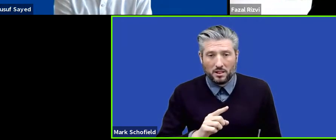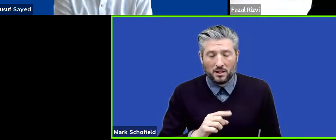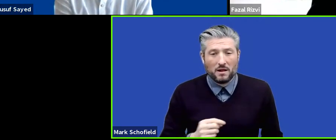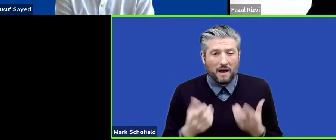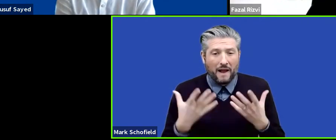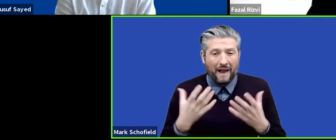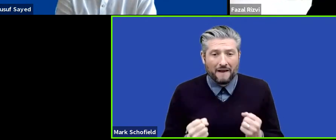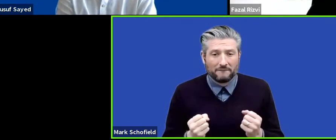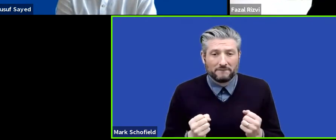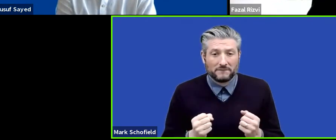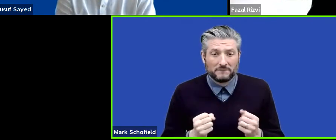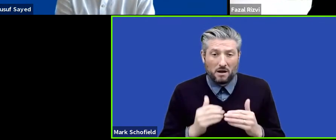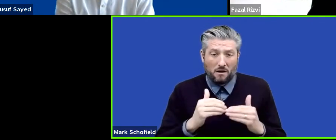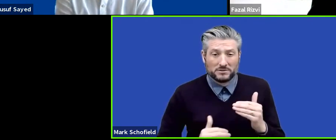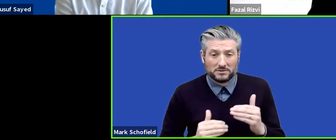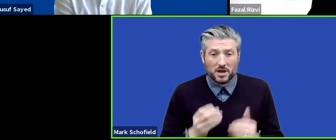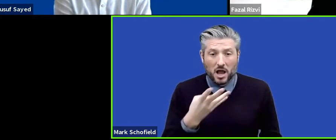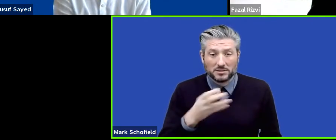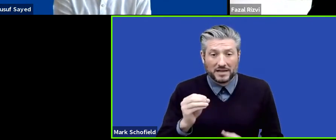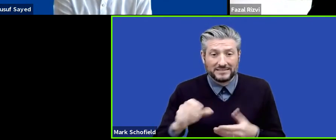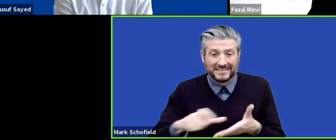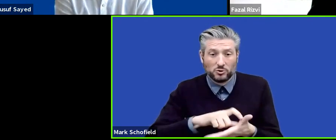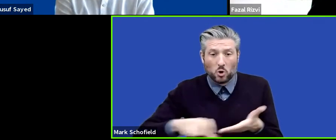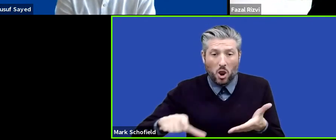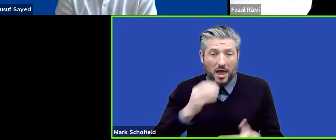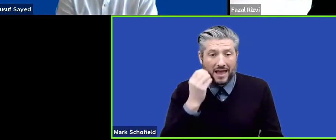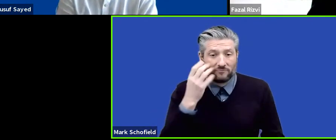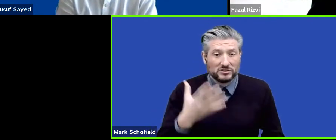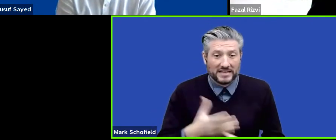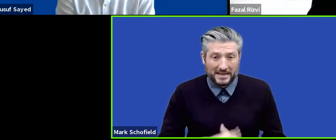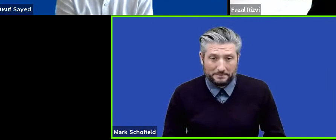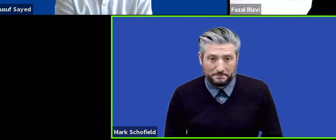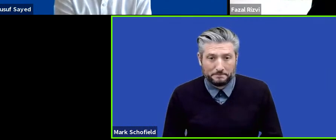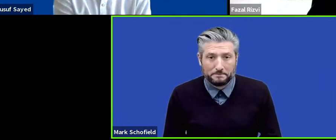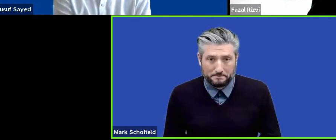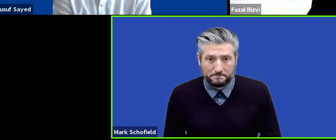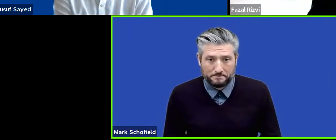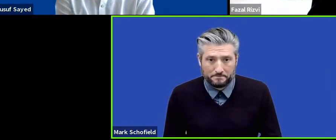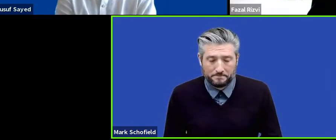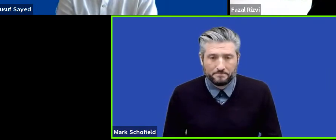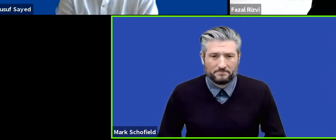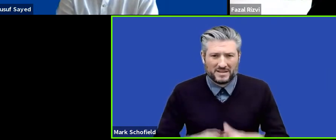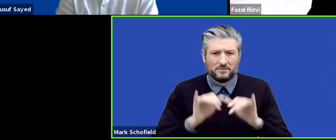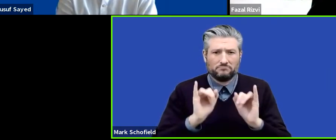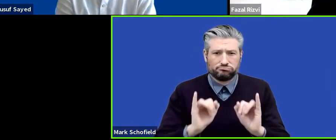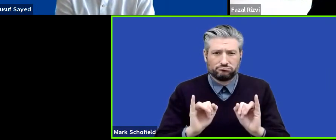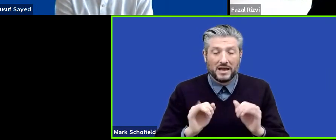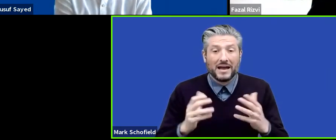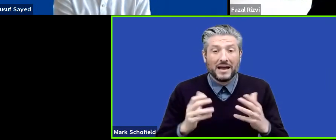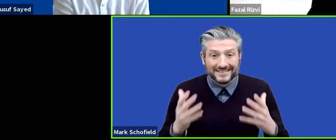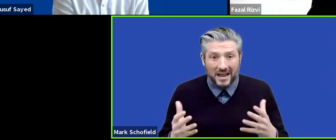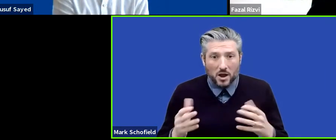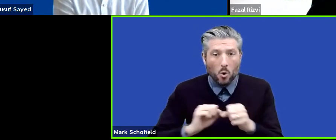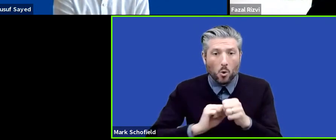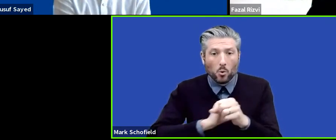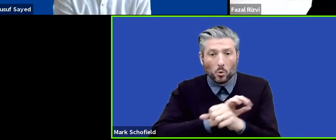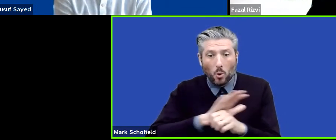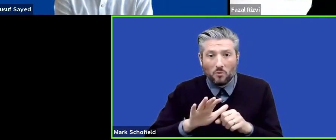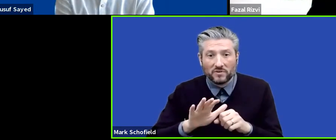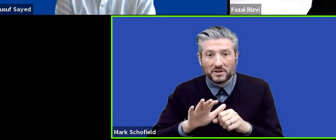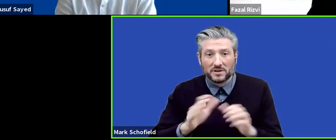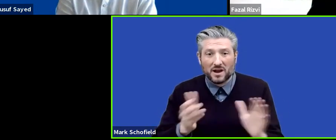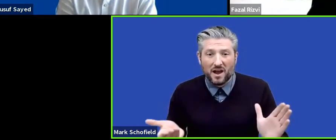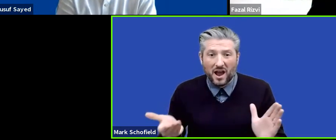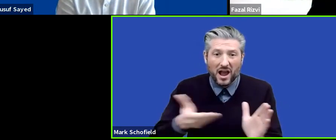$1.90 a day, which is the measure of extreme poverty. But what the pandemic has done, it's pushed another 88 million